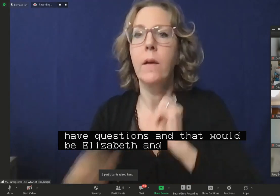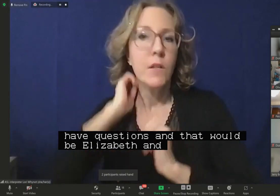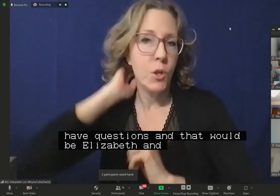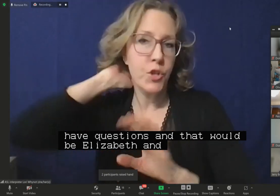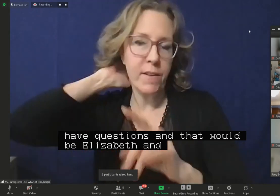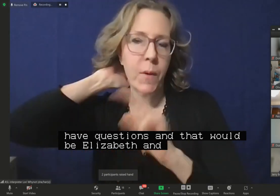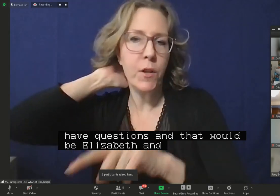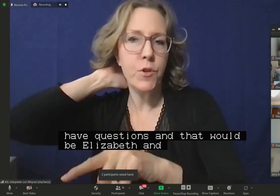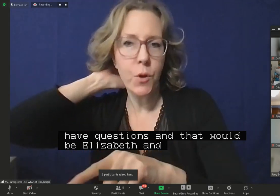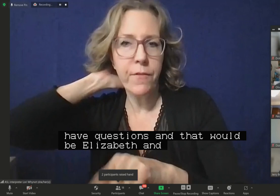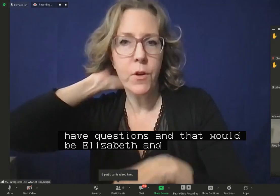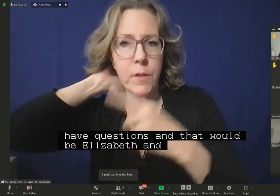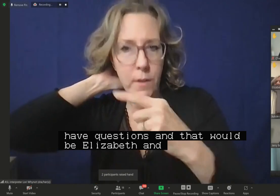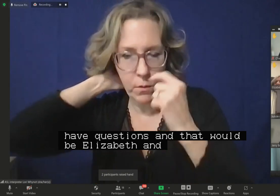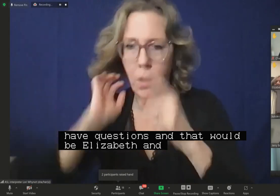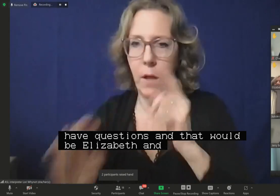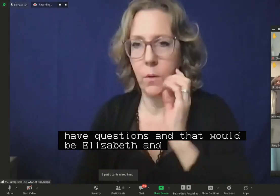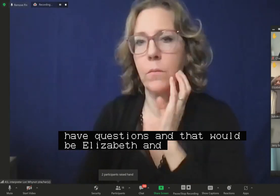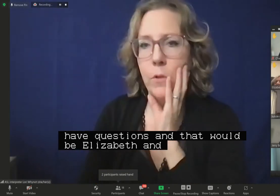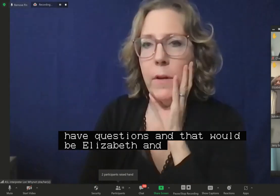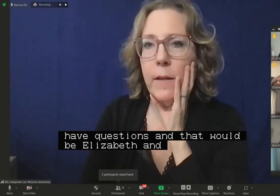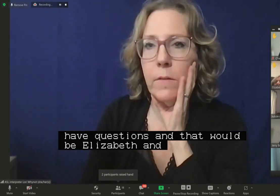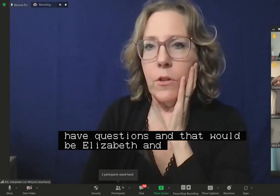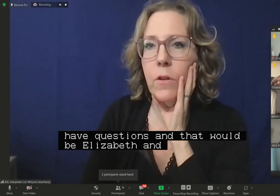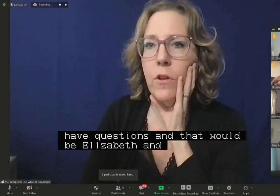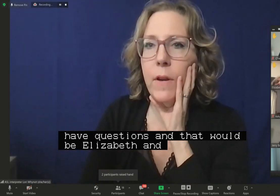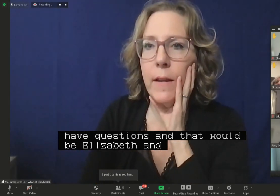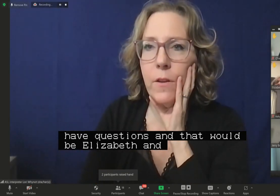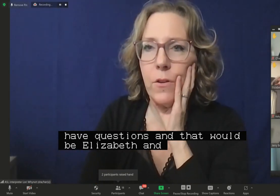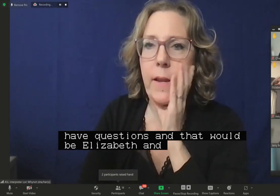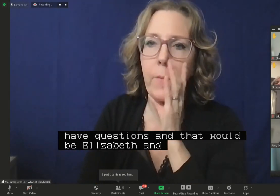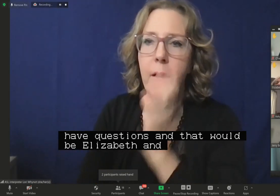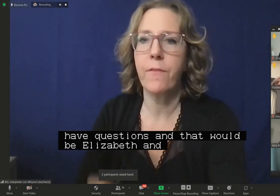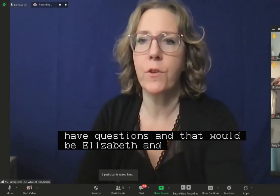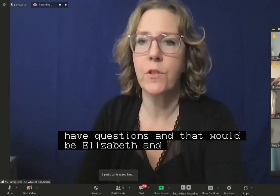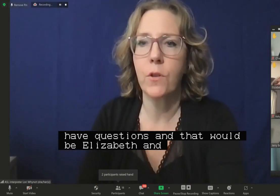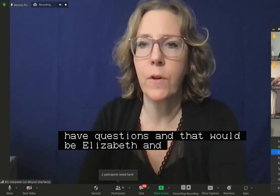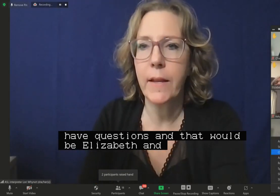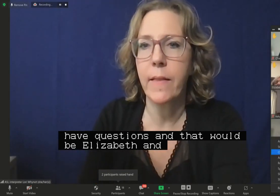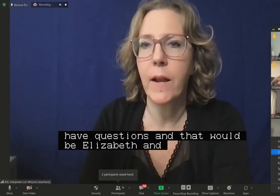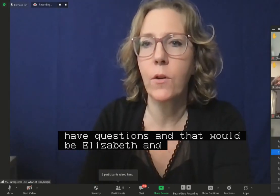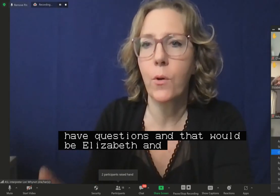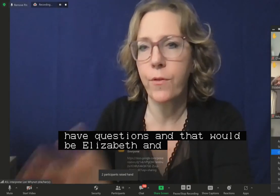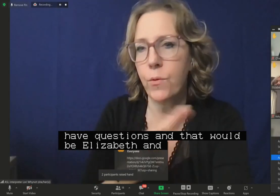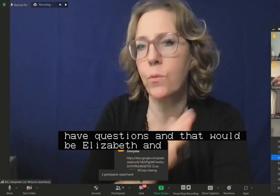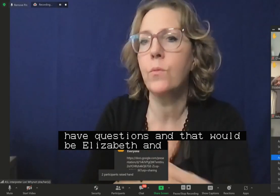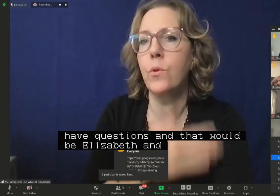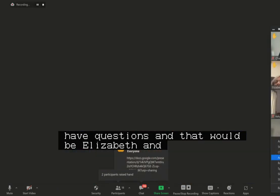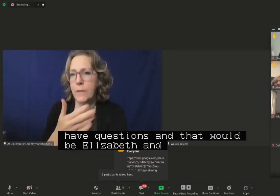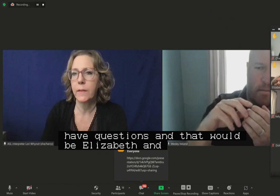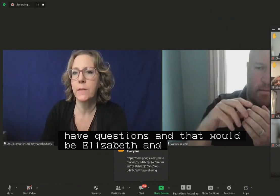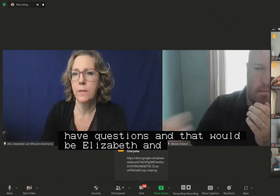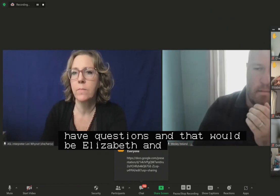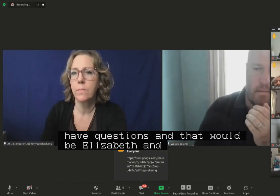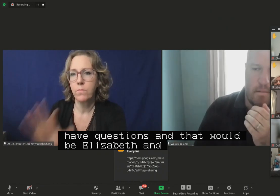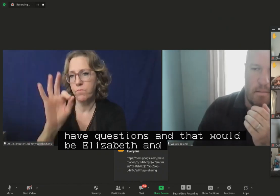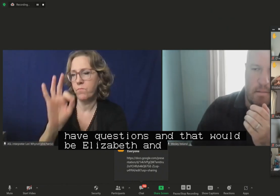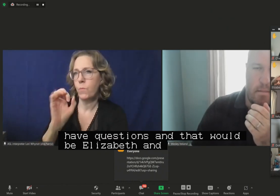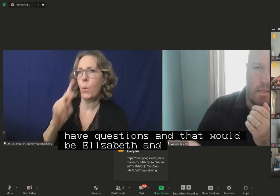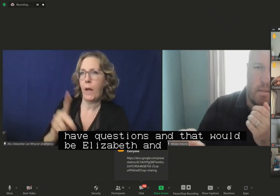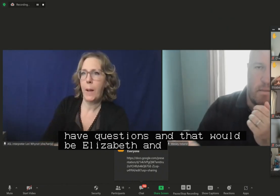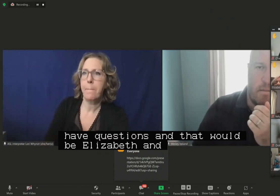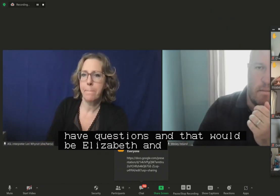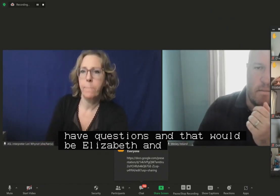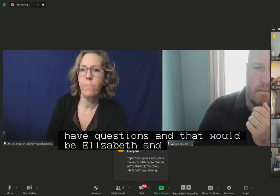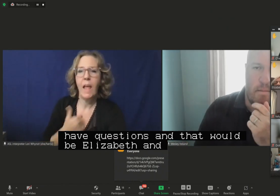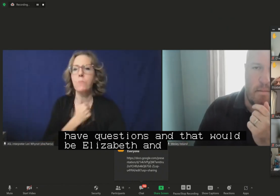Okay, so Jerry, why don't you go first and then I'll call out. Go ahead. You're up first, so go ahead and then I'll go through. Yeah, and I'm sorry